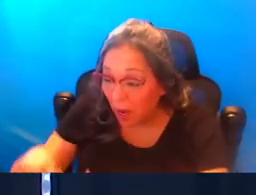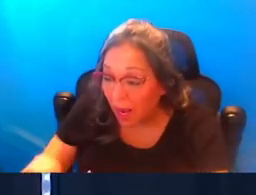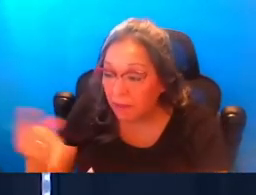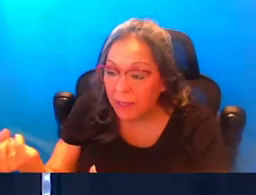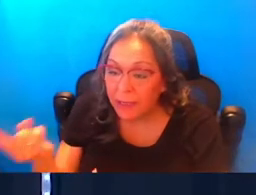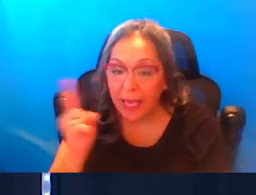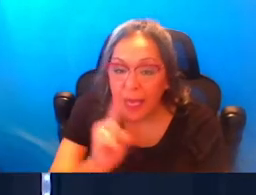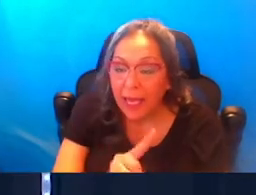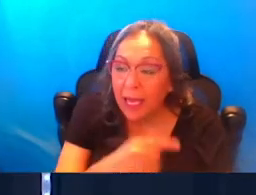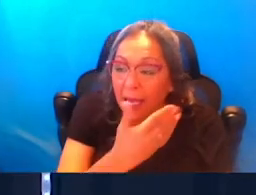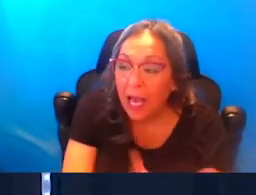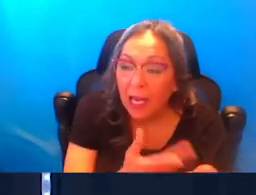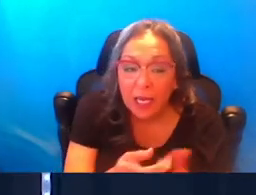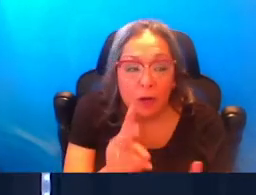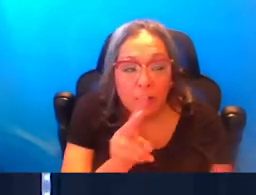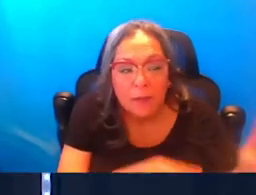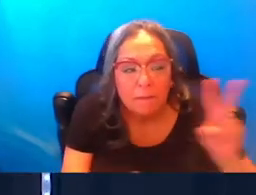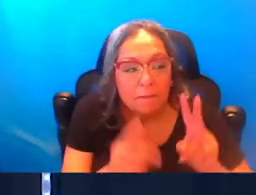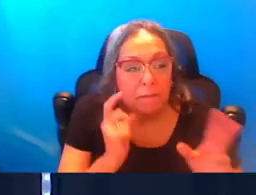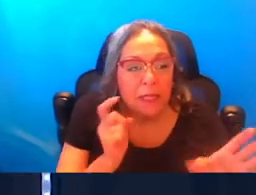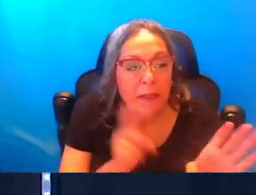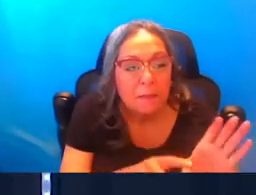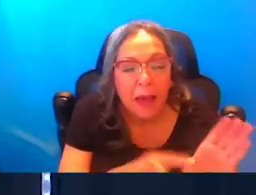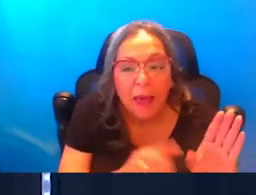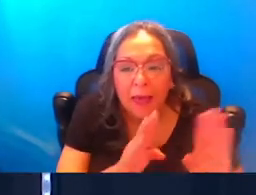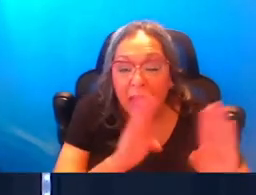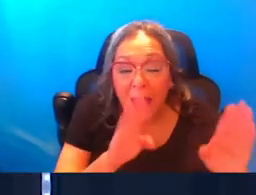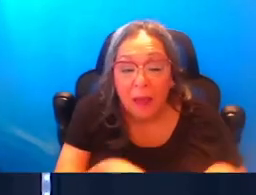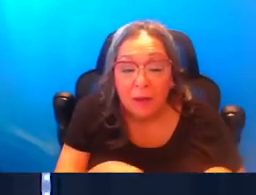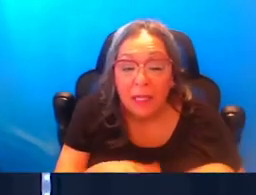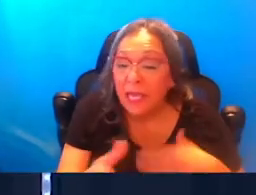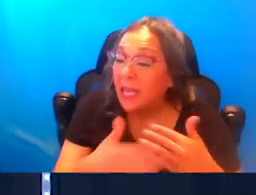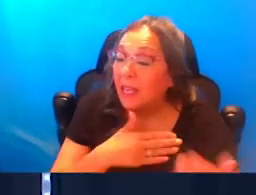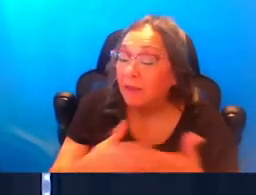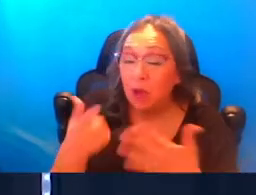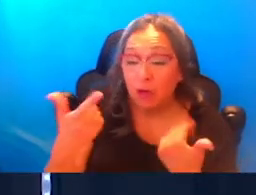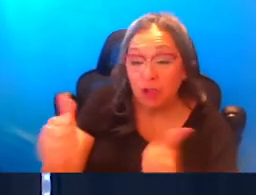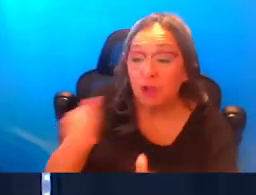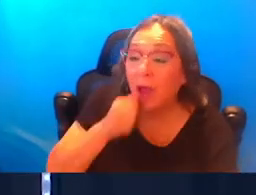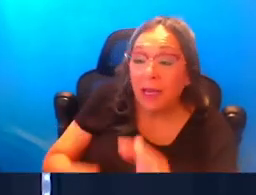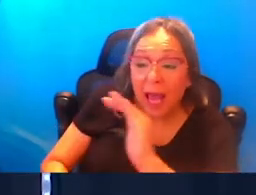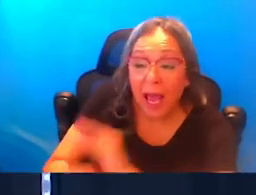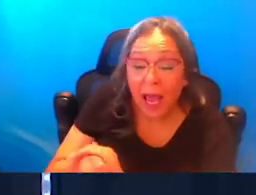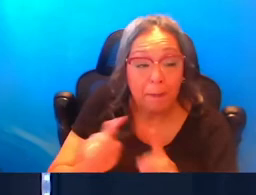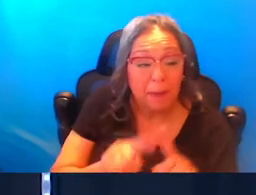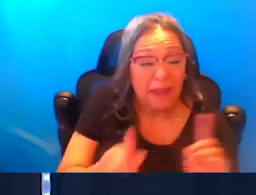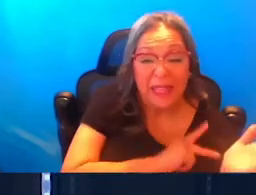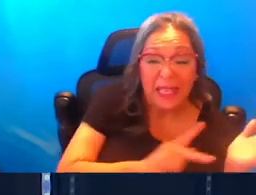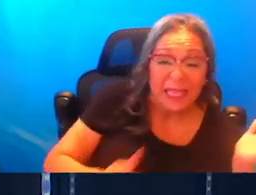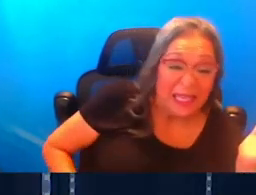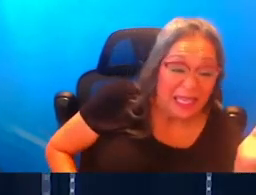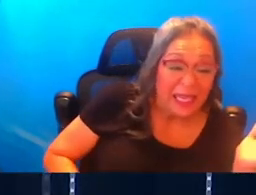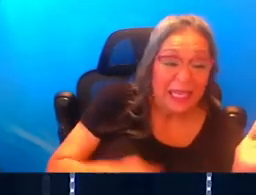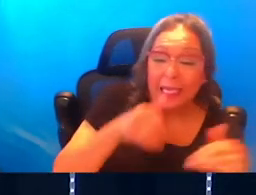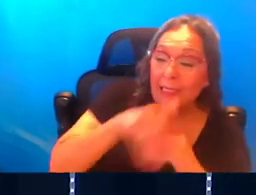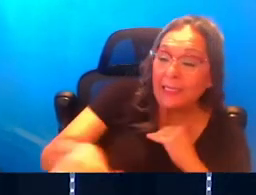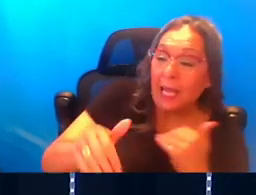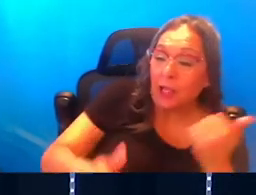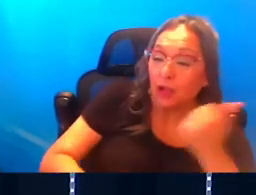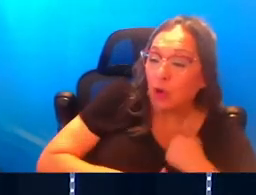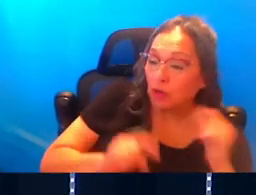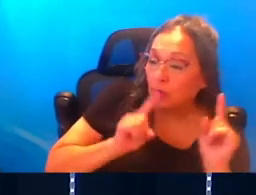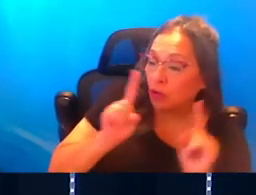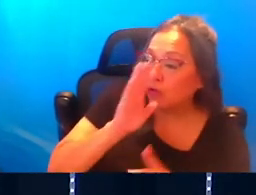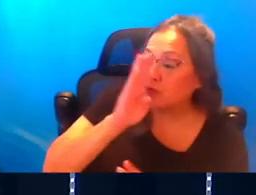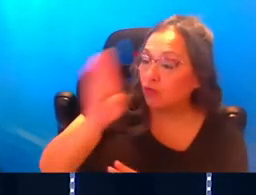land. So even though she tried to hide them, it wasn't effective. The king found out, sent soldiers right to her house. And all of a sudden, I want you to imagine